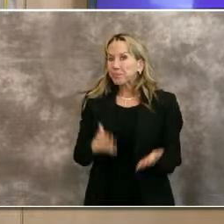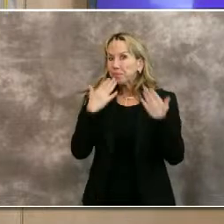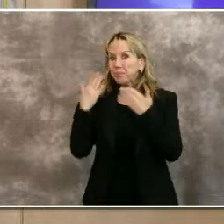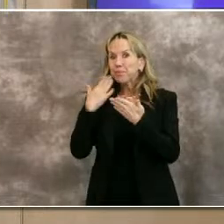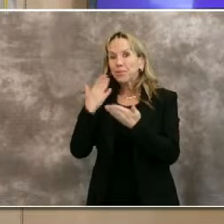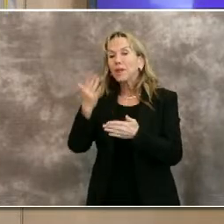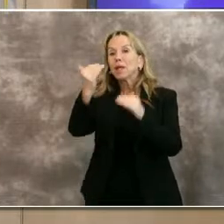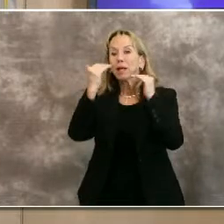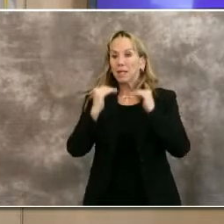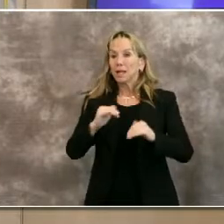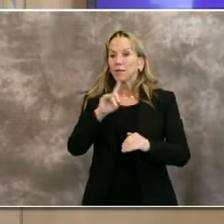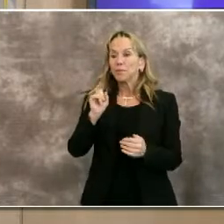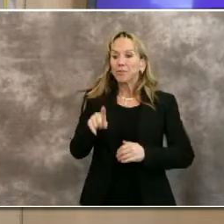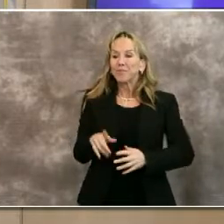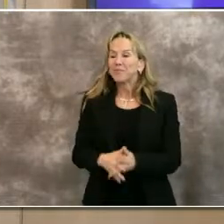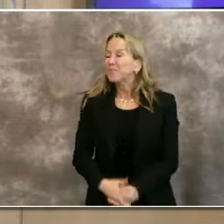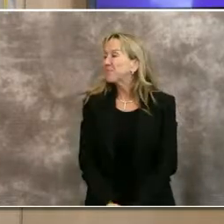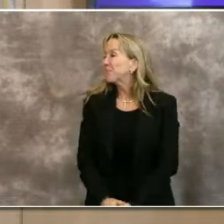Okay, next question.